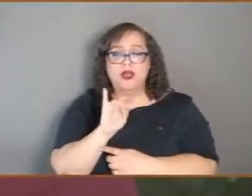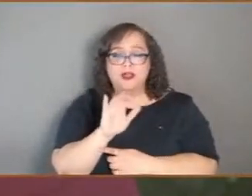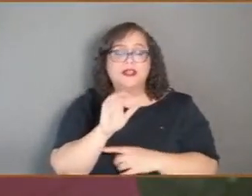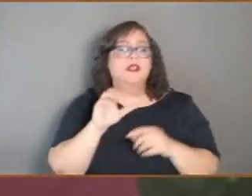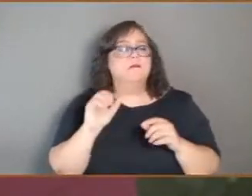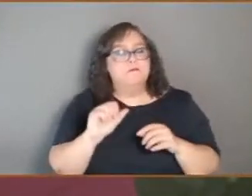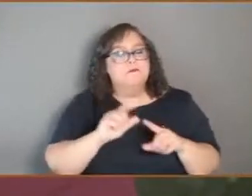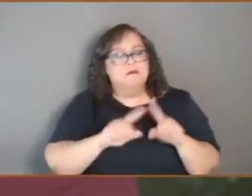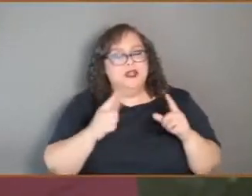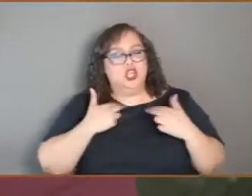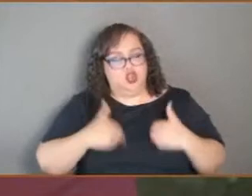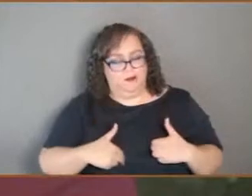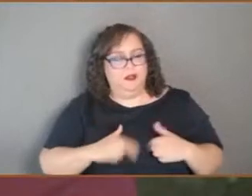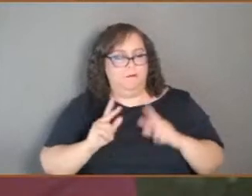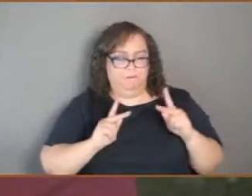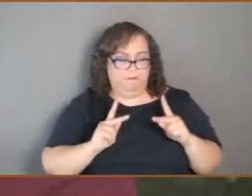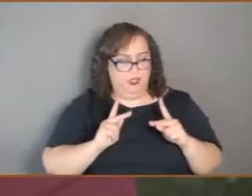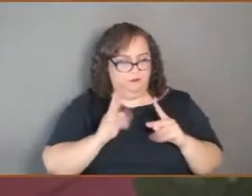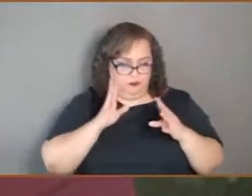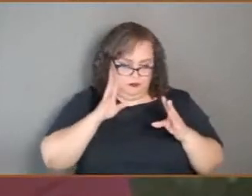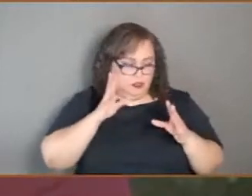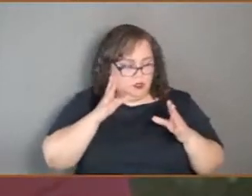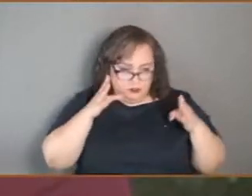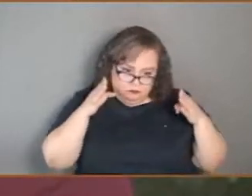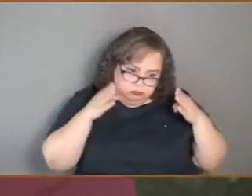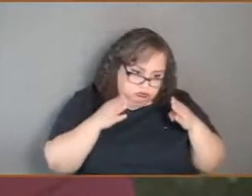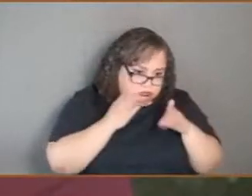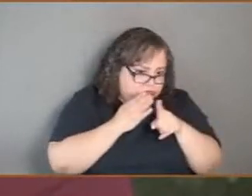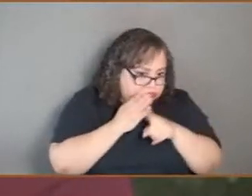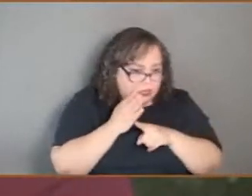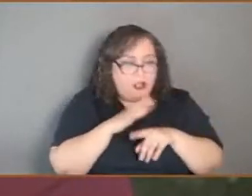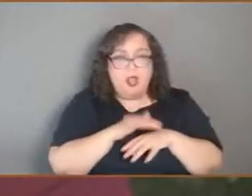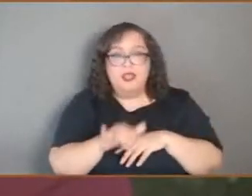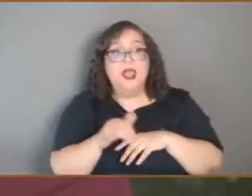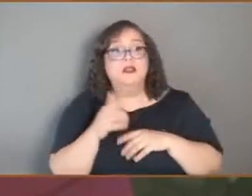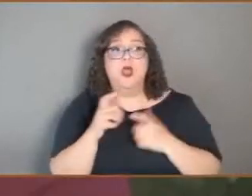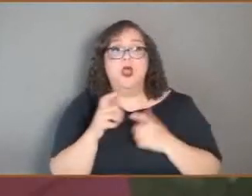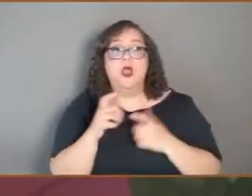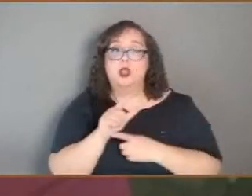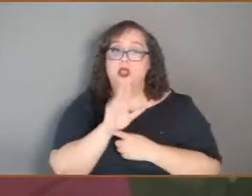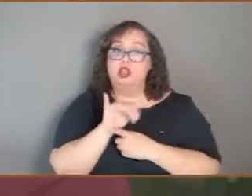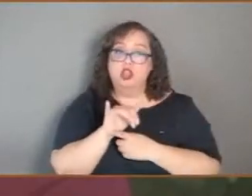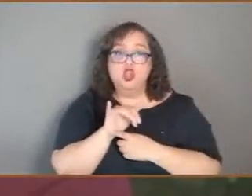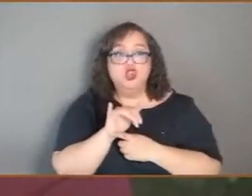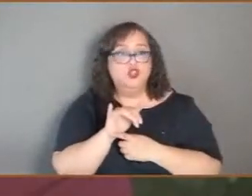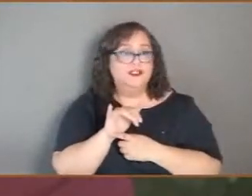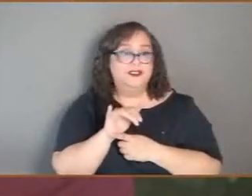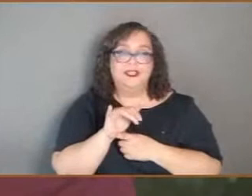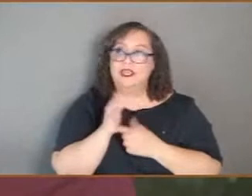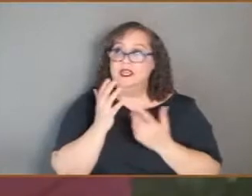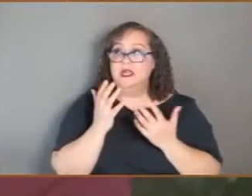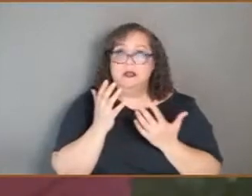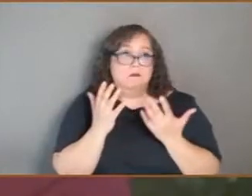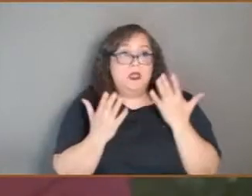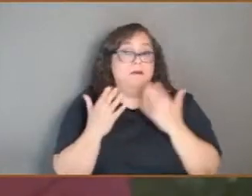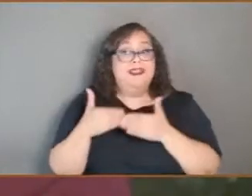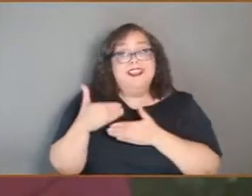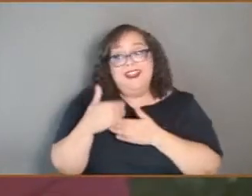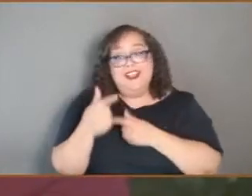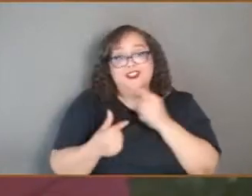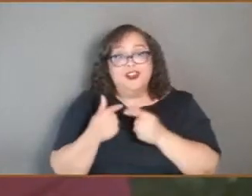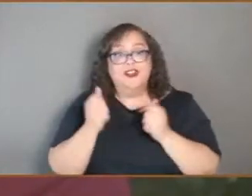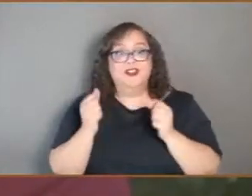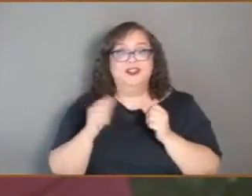this, right? So we're trying to make Lucy this cool time capsule that maybe the next generation can find orbiting, you know, that awesome, beautiful